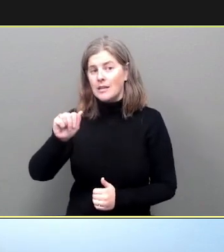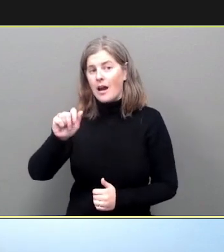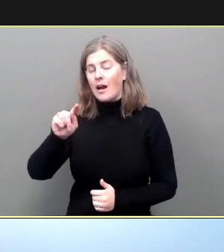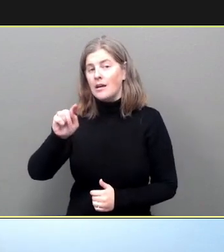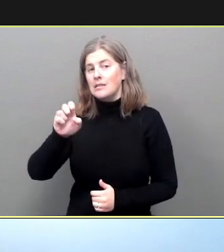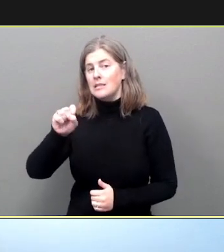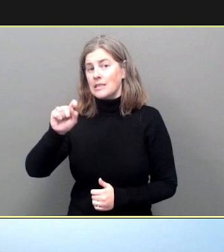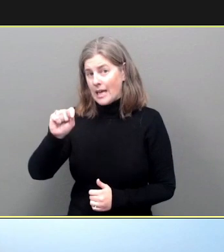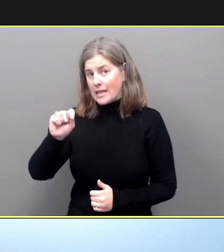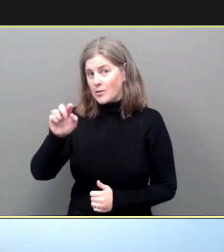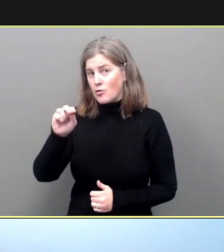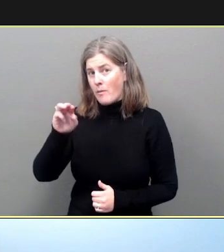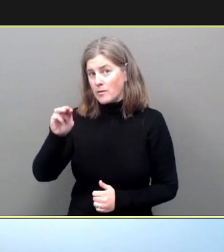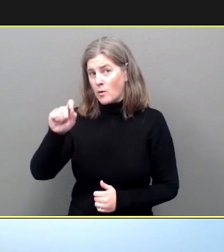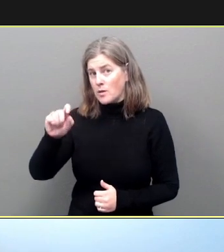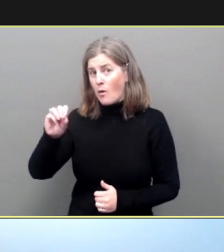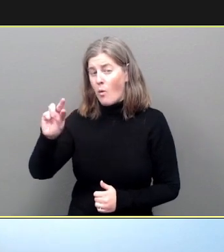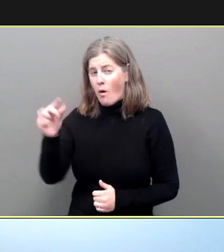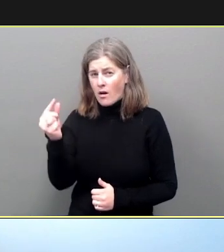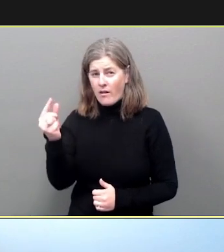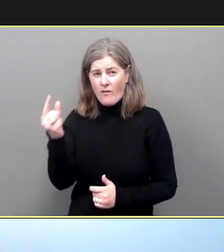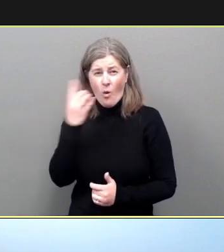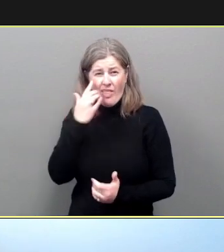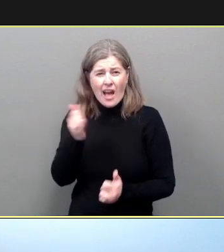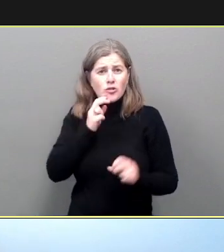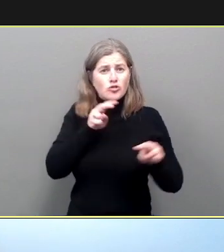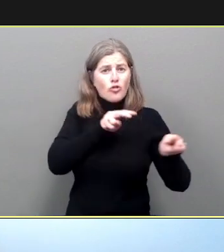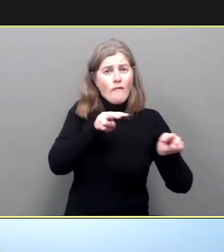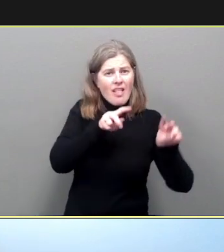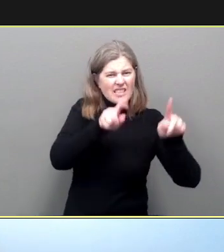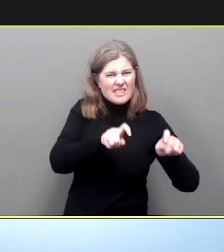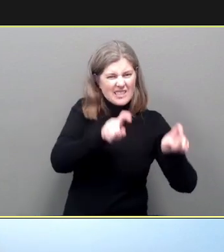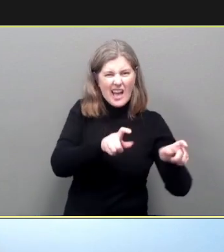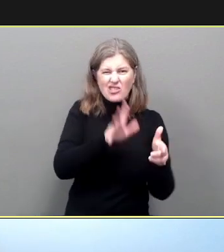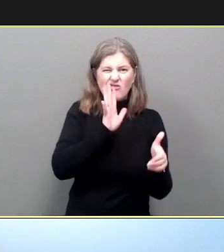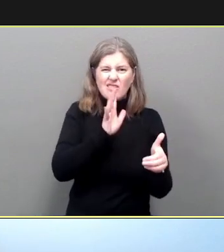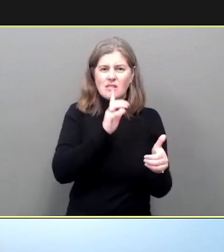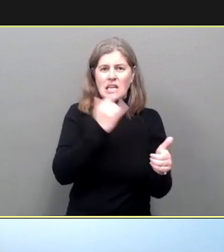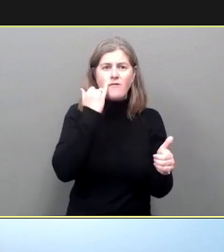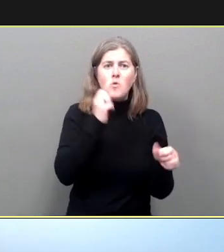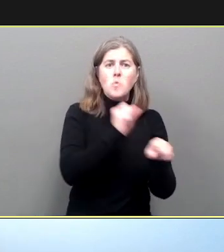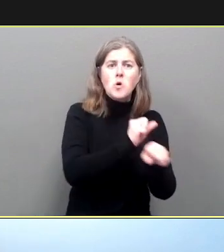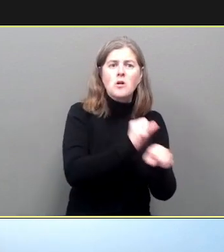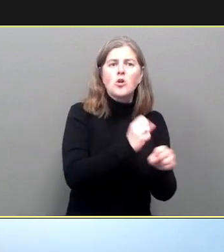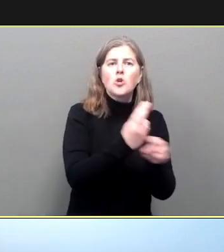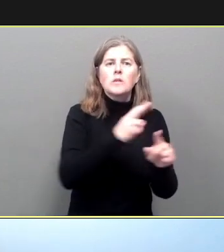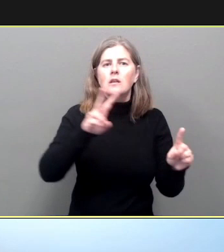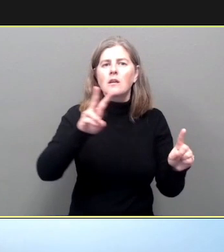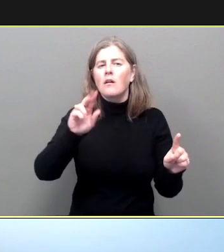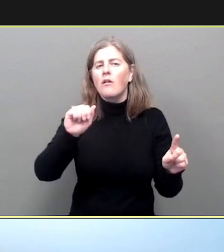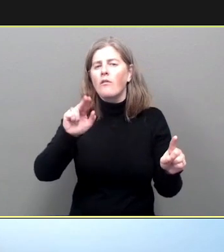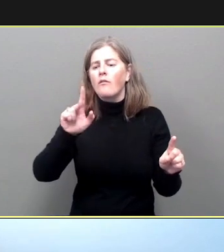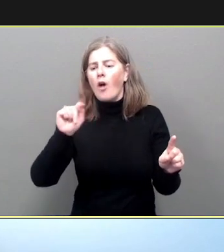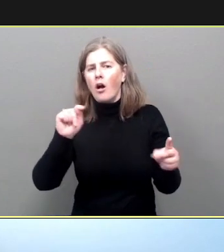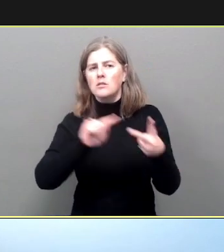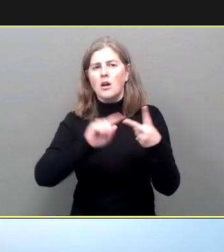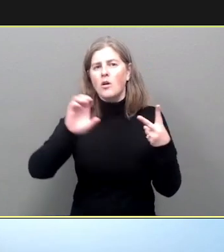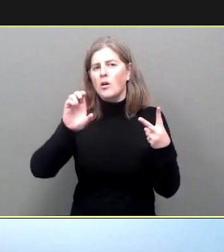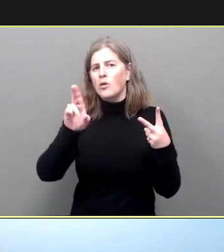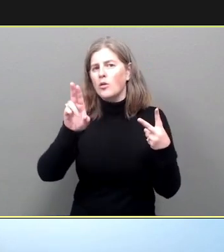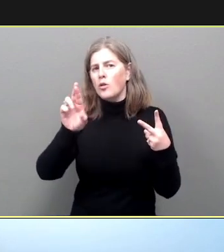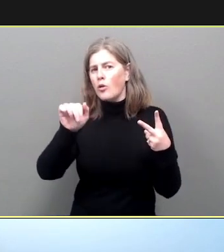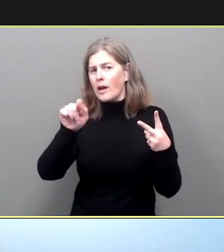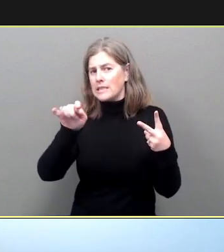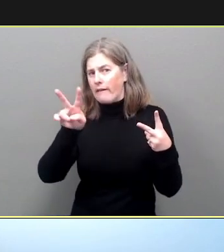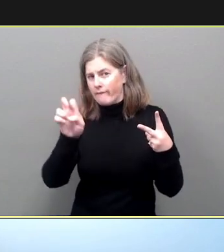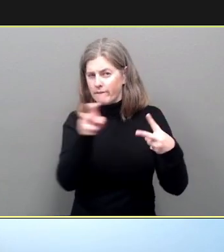findatestnewmexico.org. We're suggesting for that surveillance testing that I just talked about using Vault or Curative. And then there's a